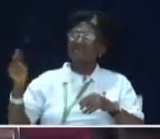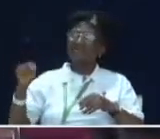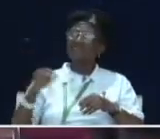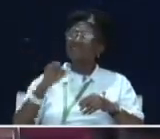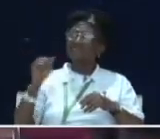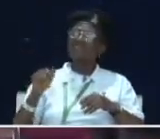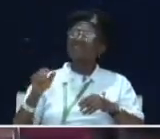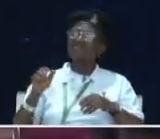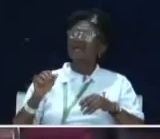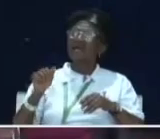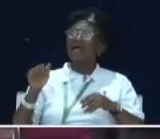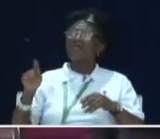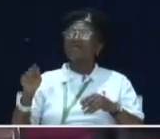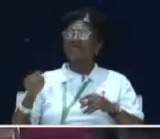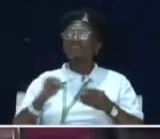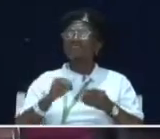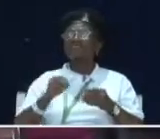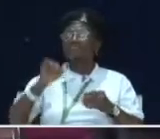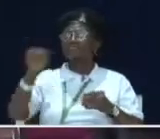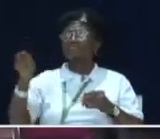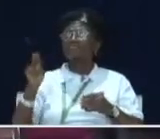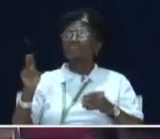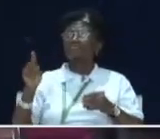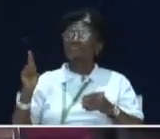Judah was number four.